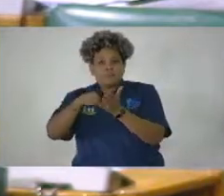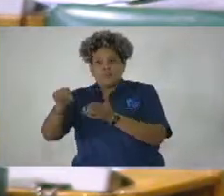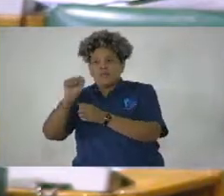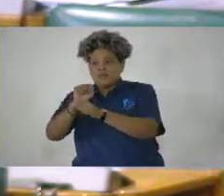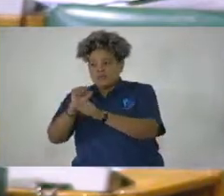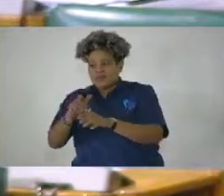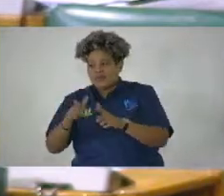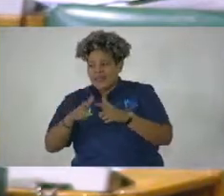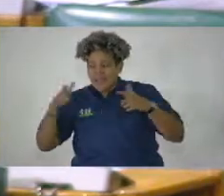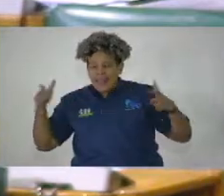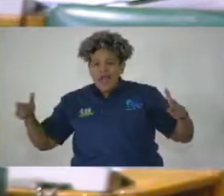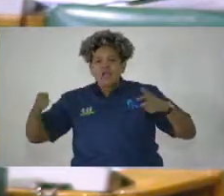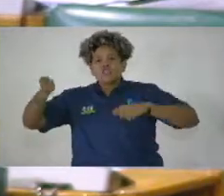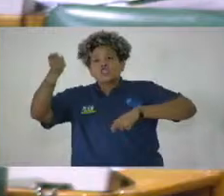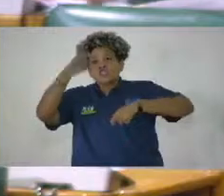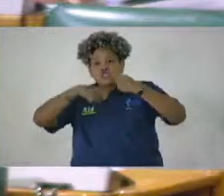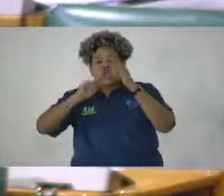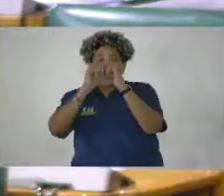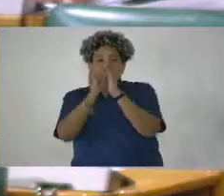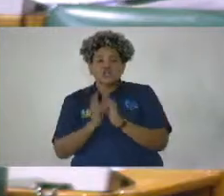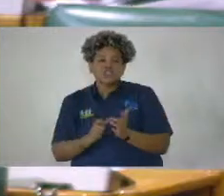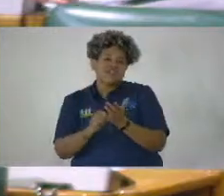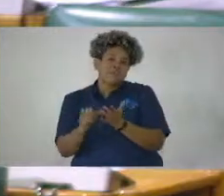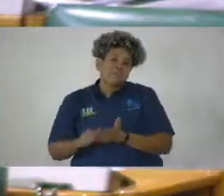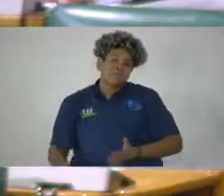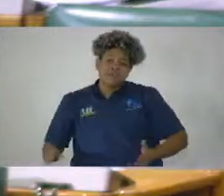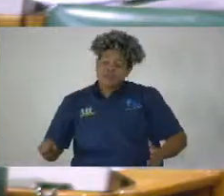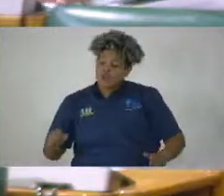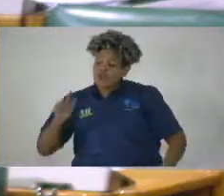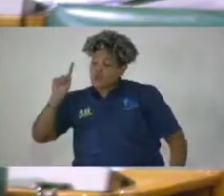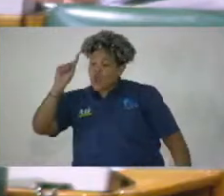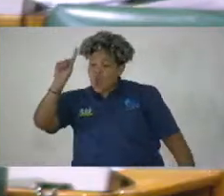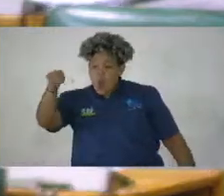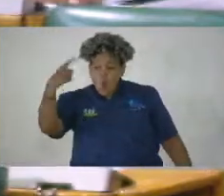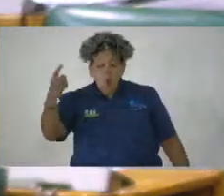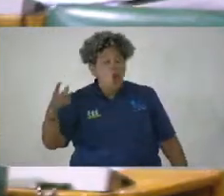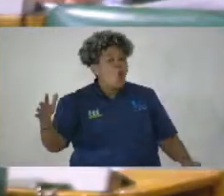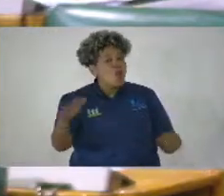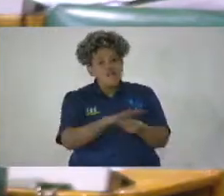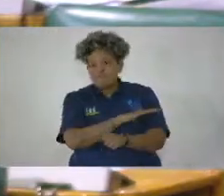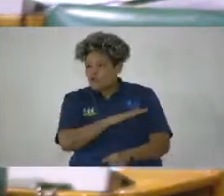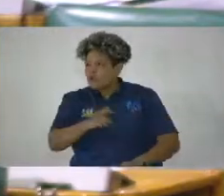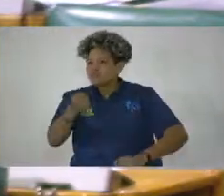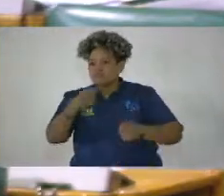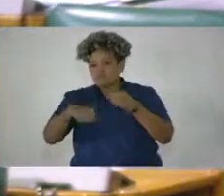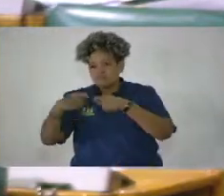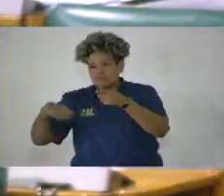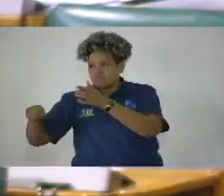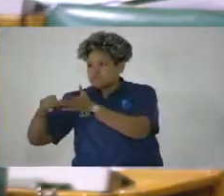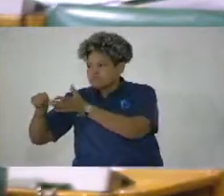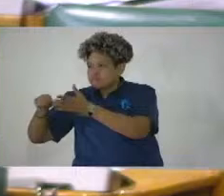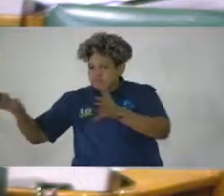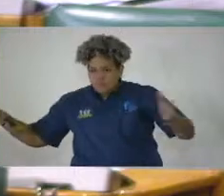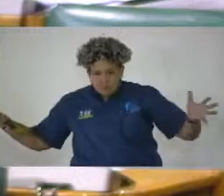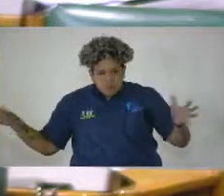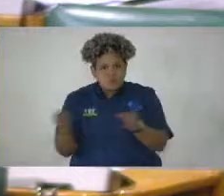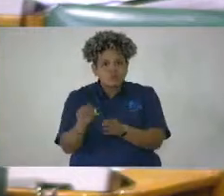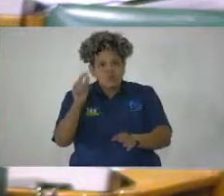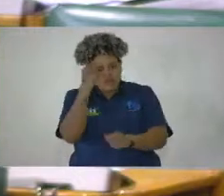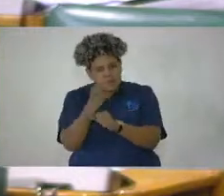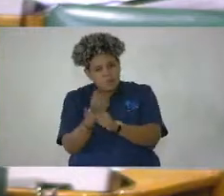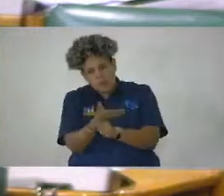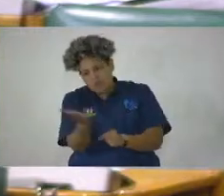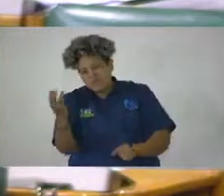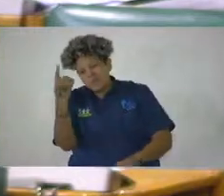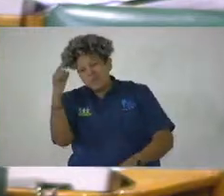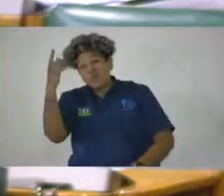largest restructuring of compensation, the only full restructuring of compensation in the country's history.